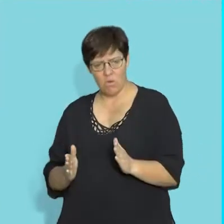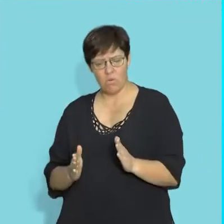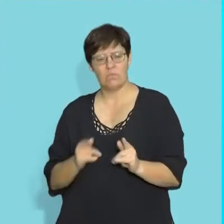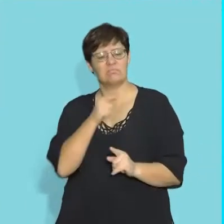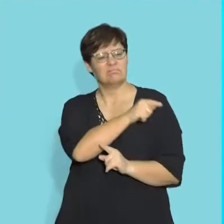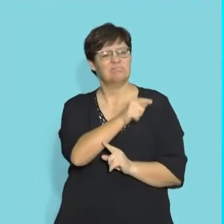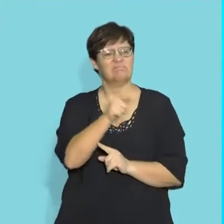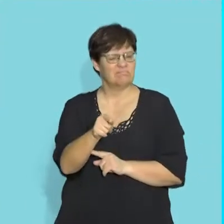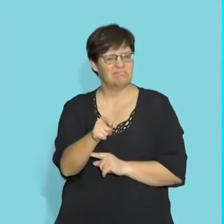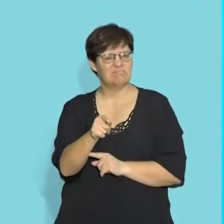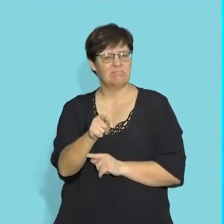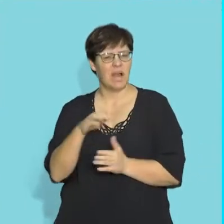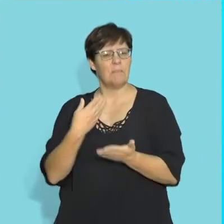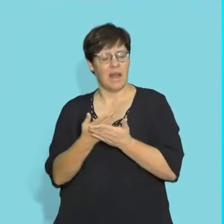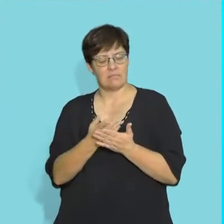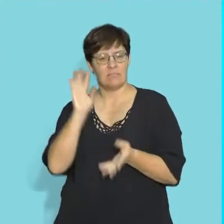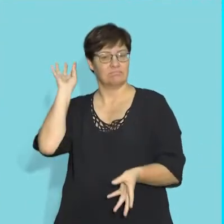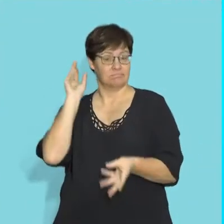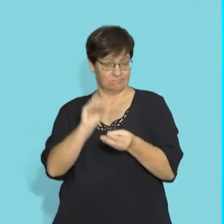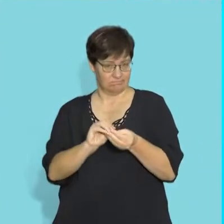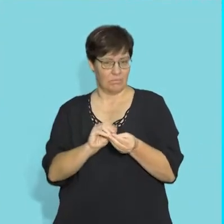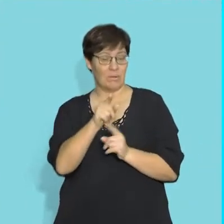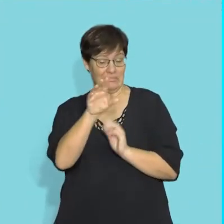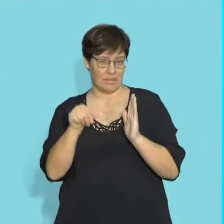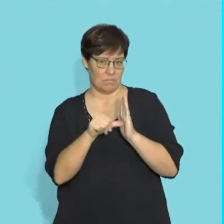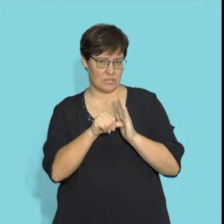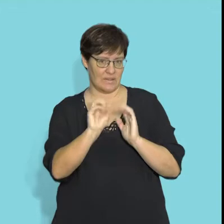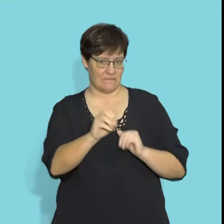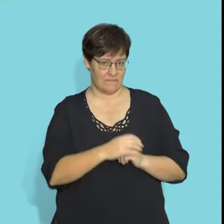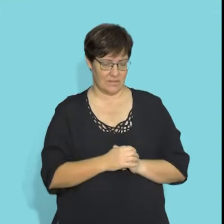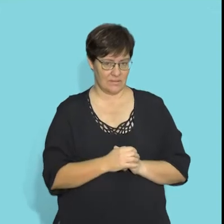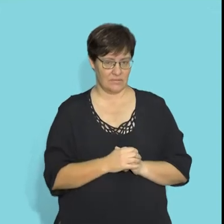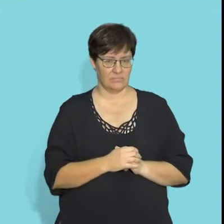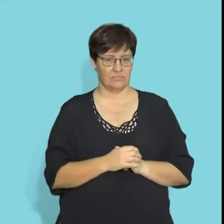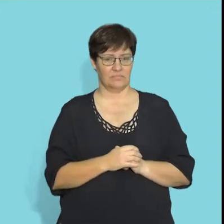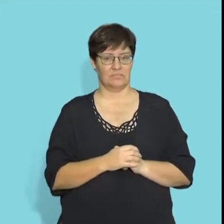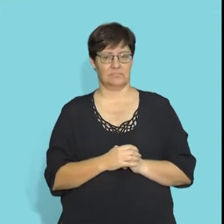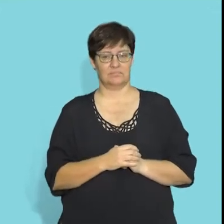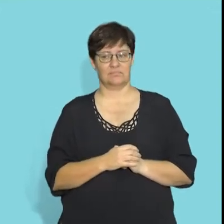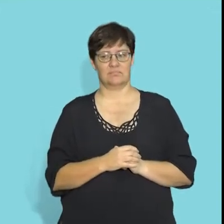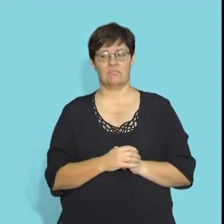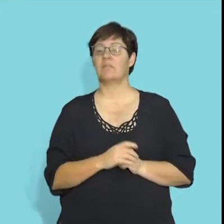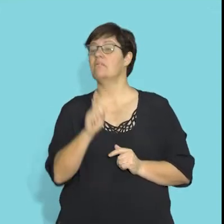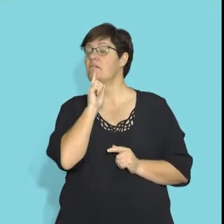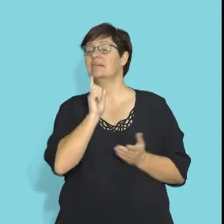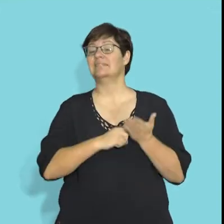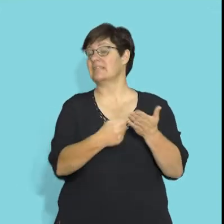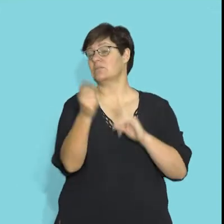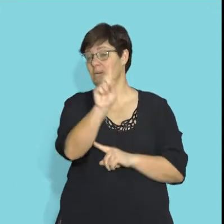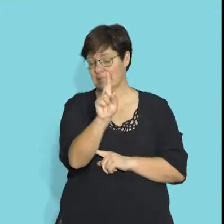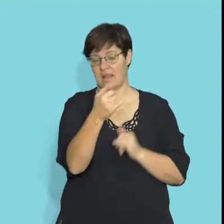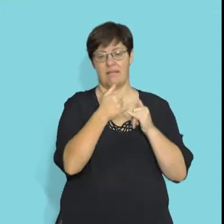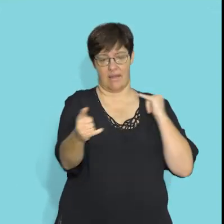lines and just recap that a little bit because that's incredibly important. So we're going to be talking about